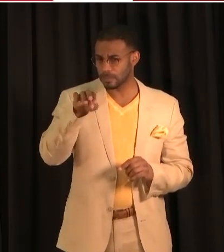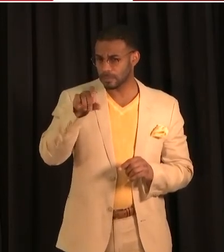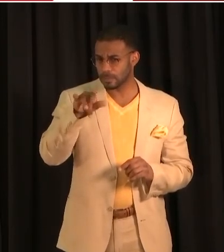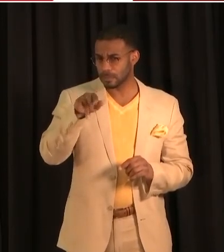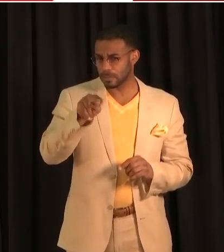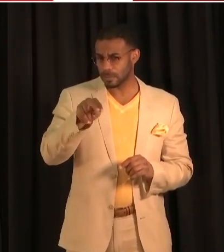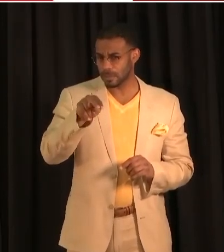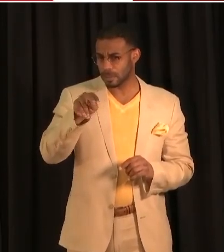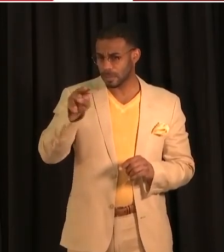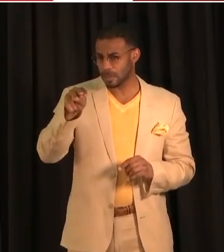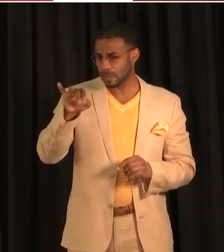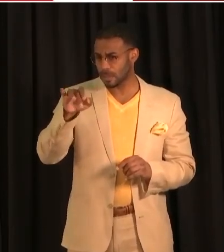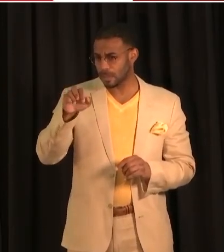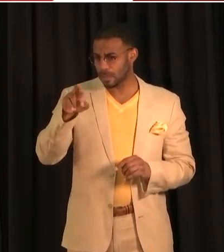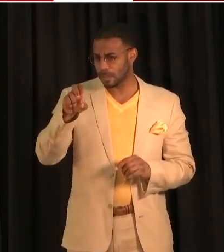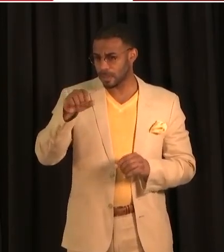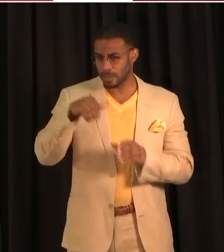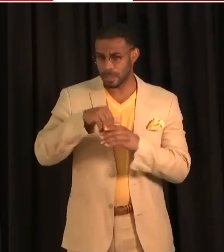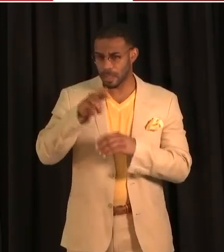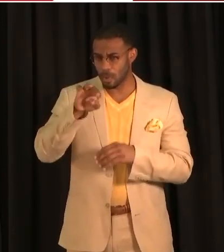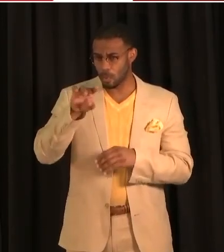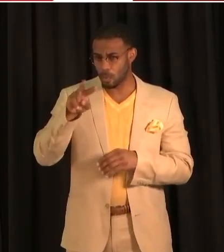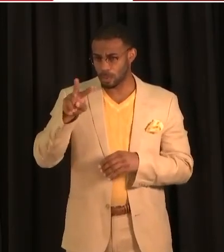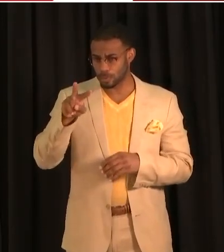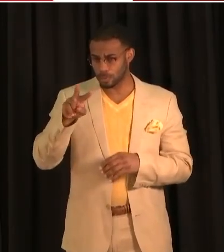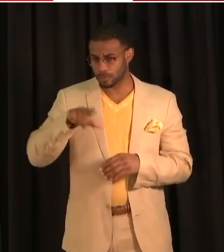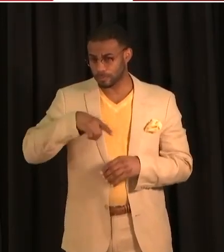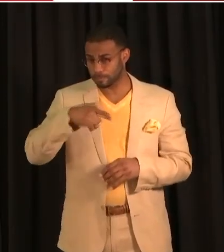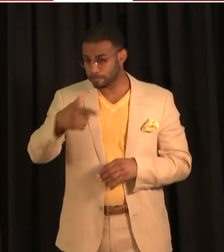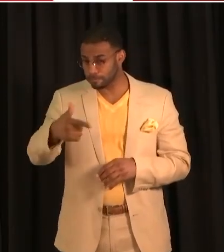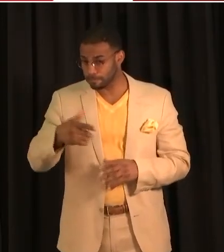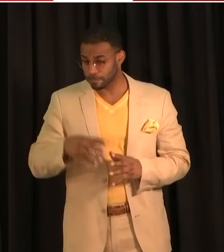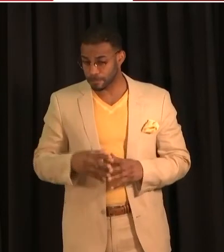Jacqueline Mears in Ward 2. Jacqueline, your line is unmuted.